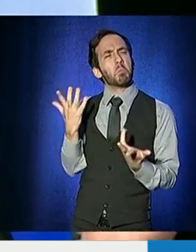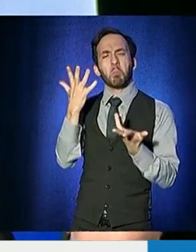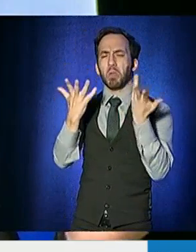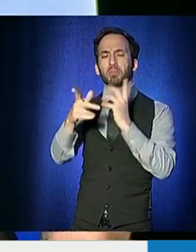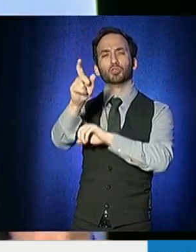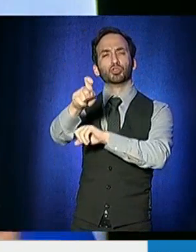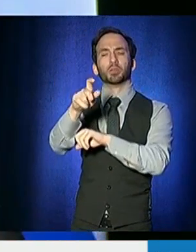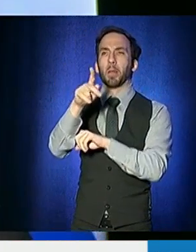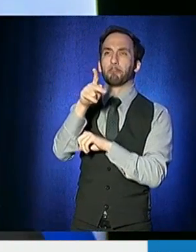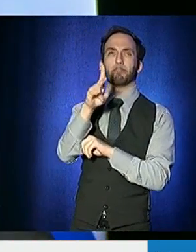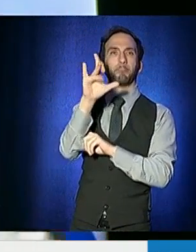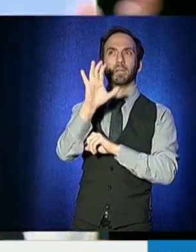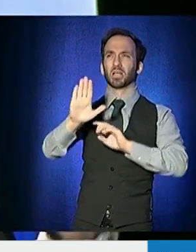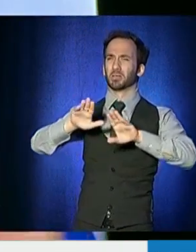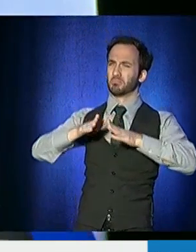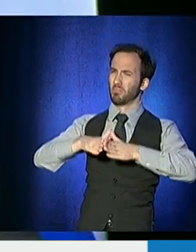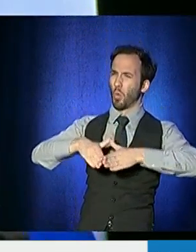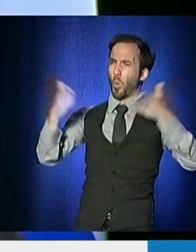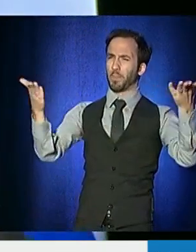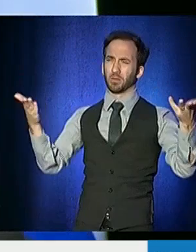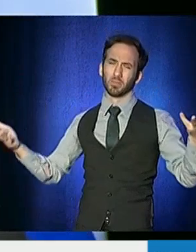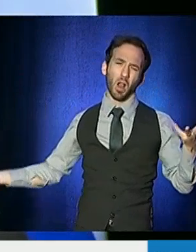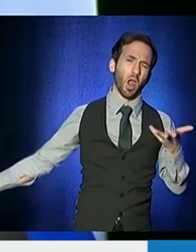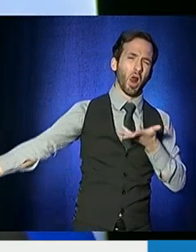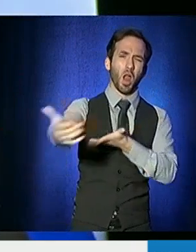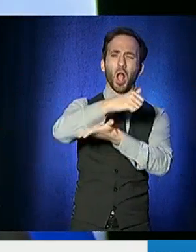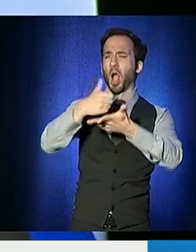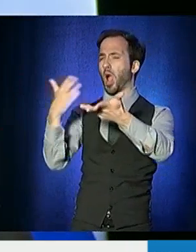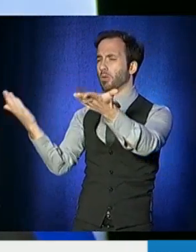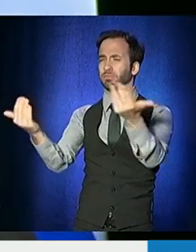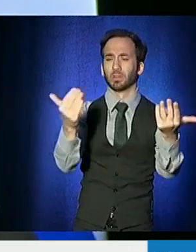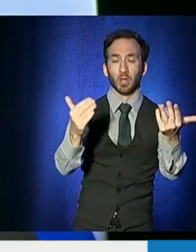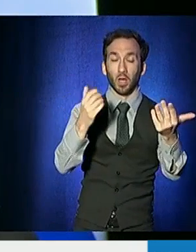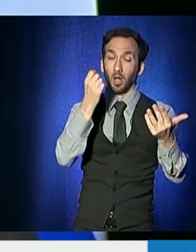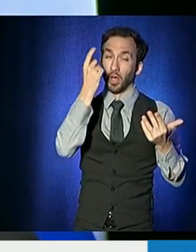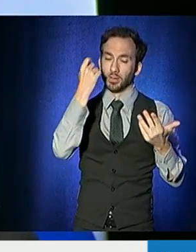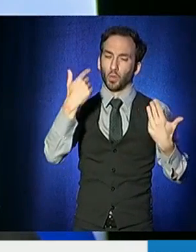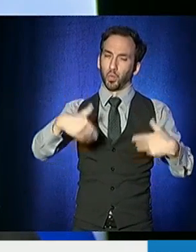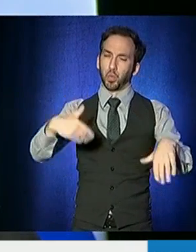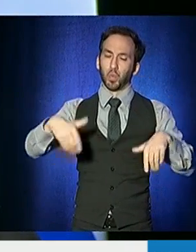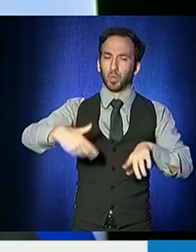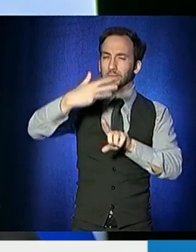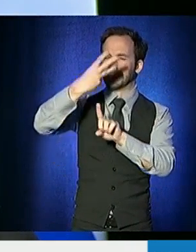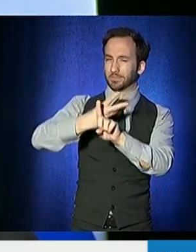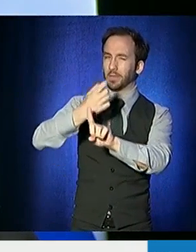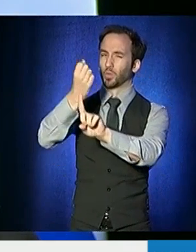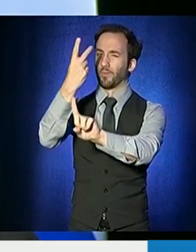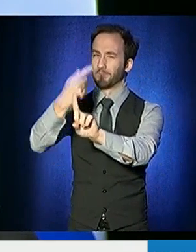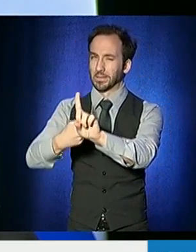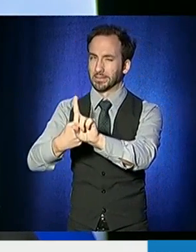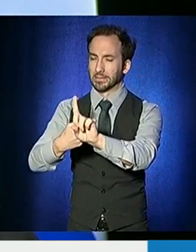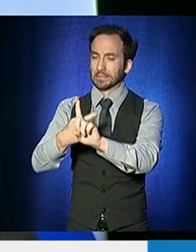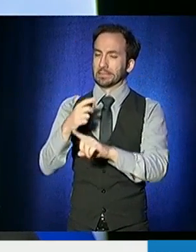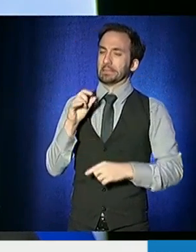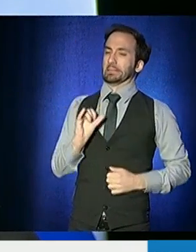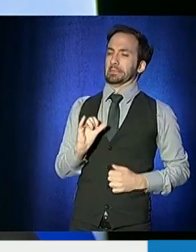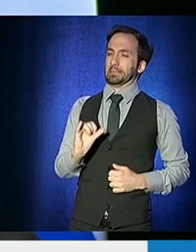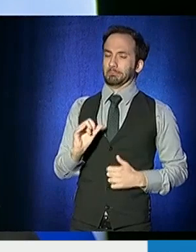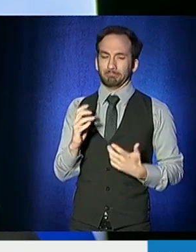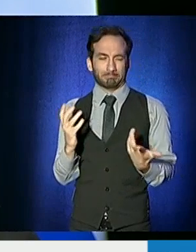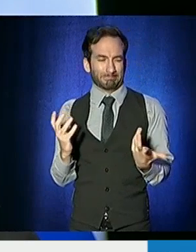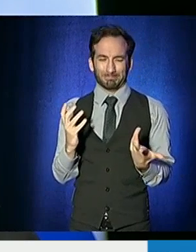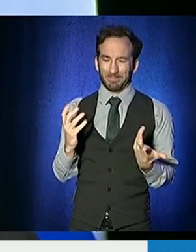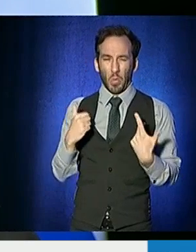public commission, but it would have been would have taken 6 to 12 months just before